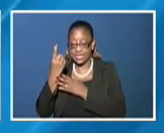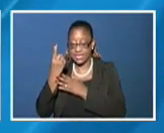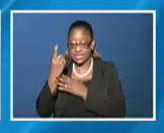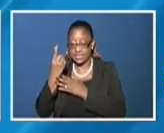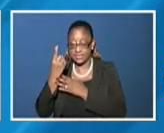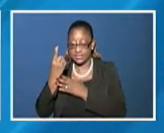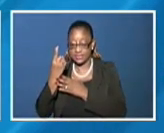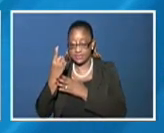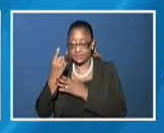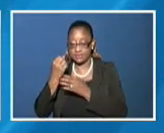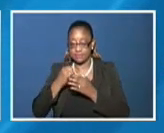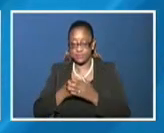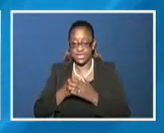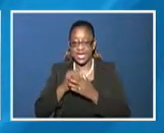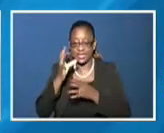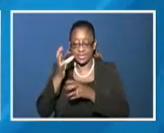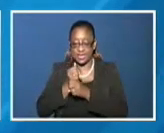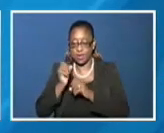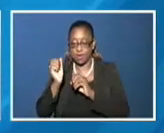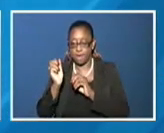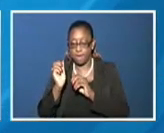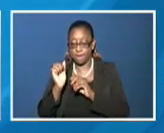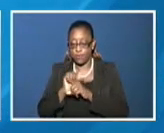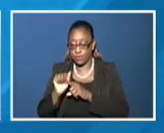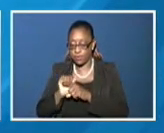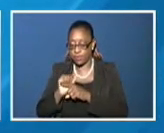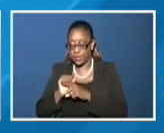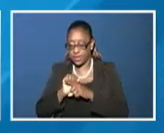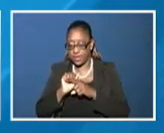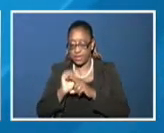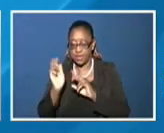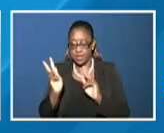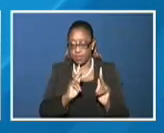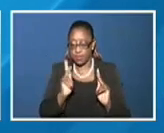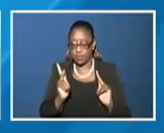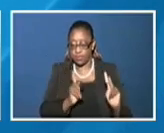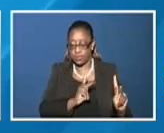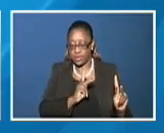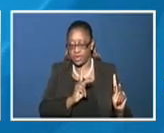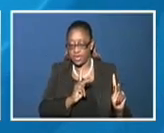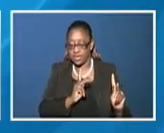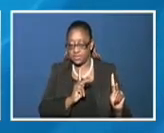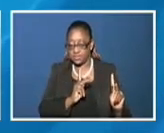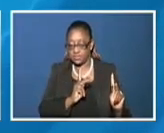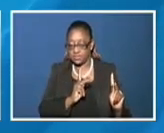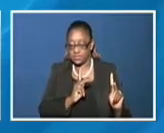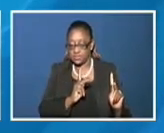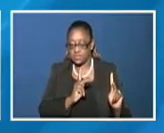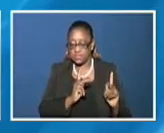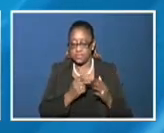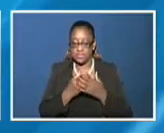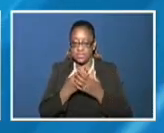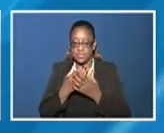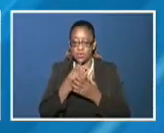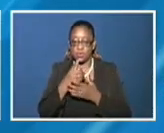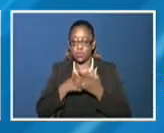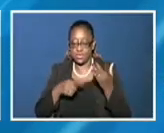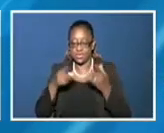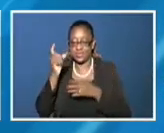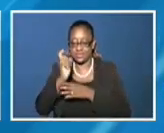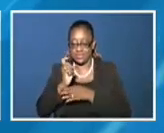get prepared for, you know, how we can offer our help any kind of way. We